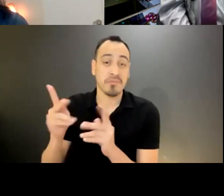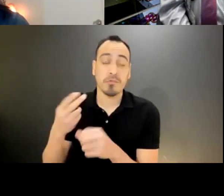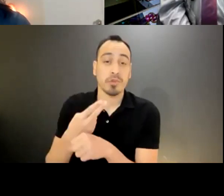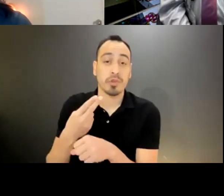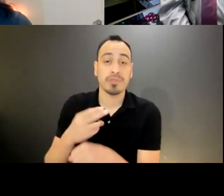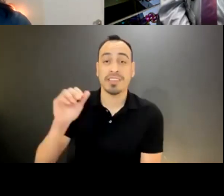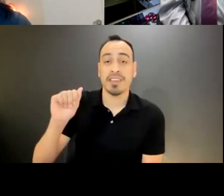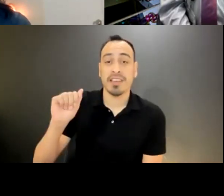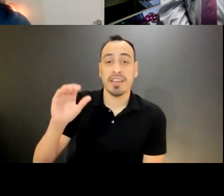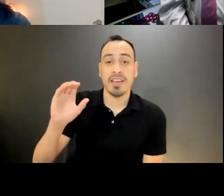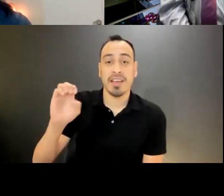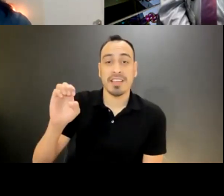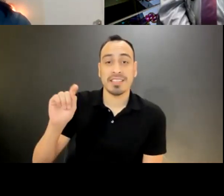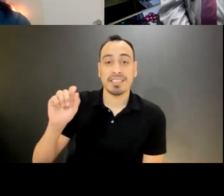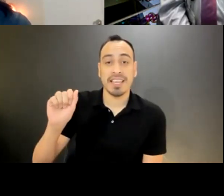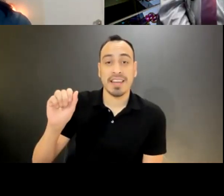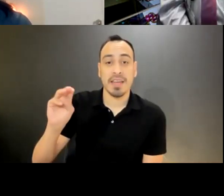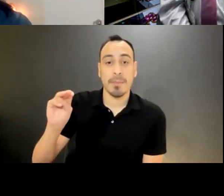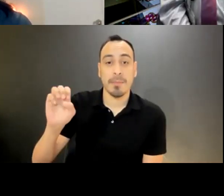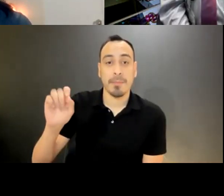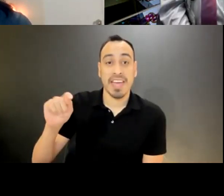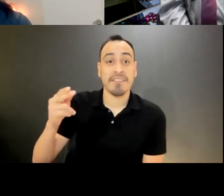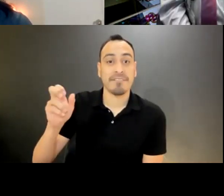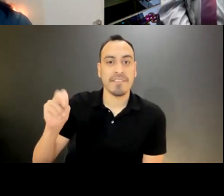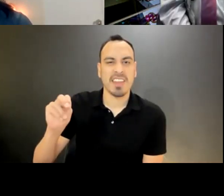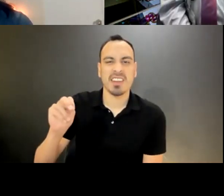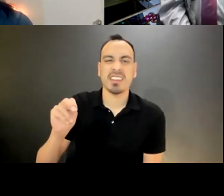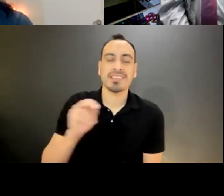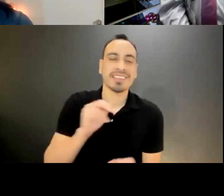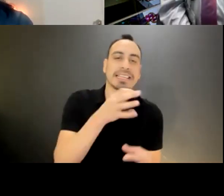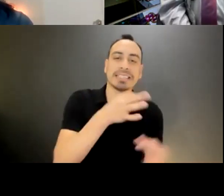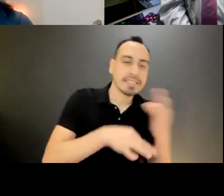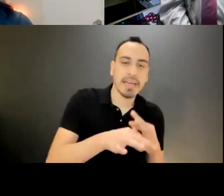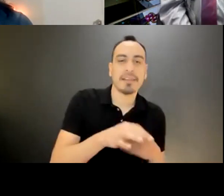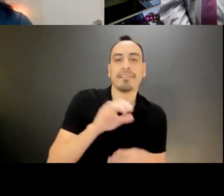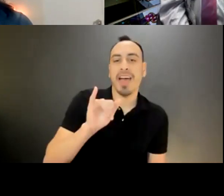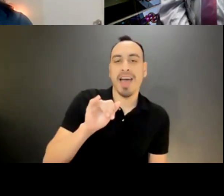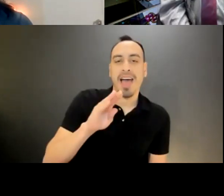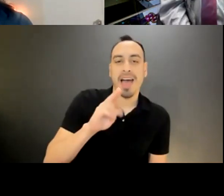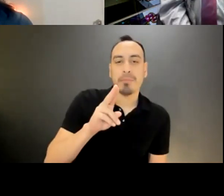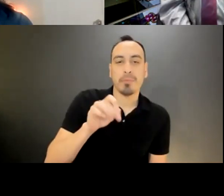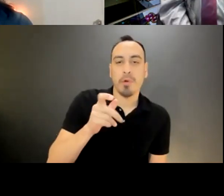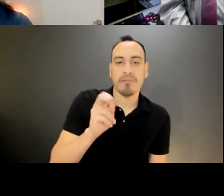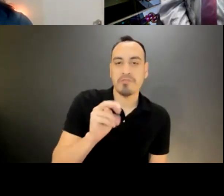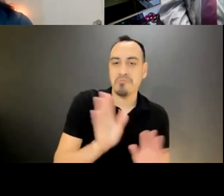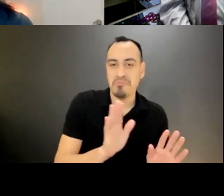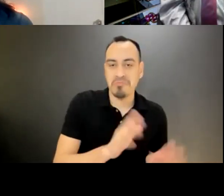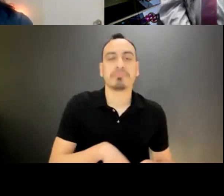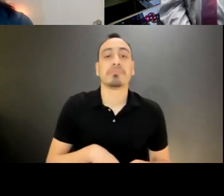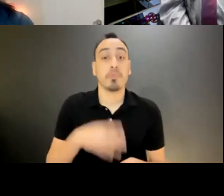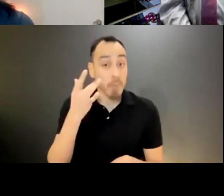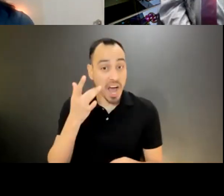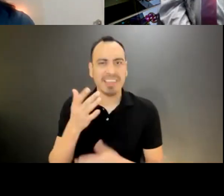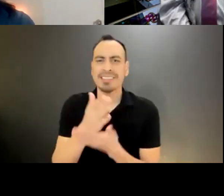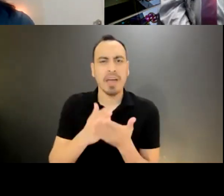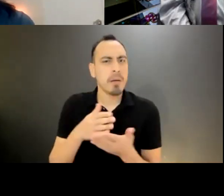acetaminophen as opposed to anti-inflammatories like ibuprofen because there have been some animal studies